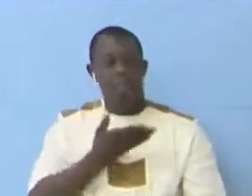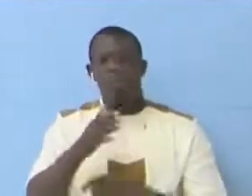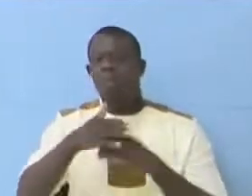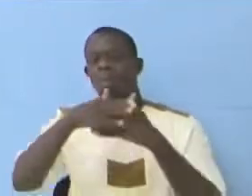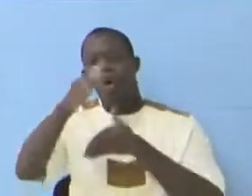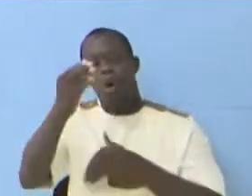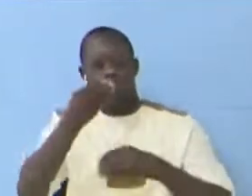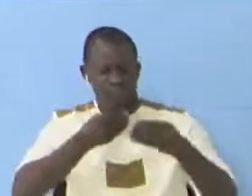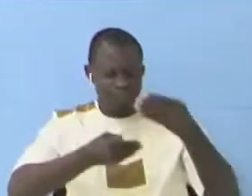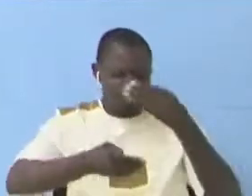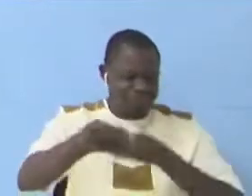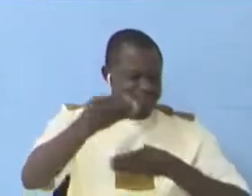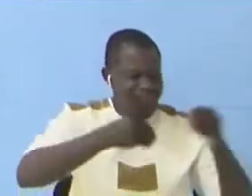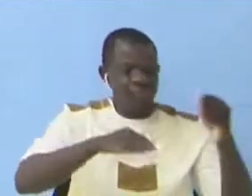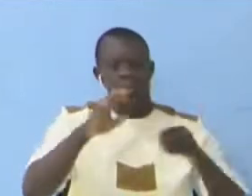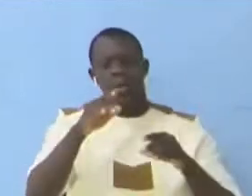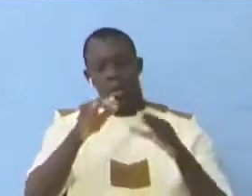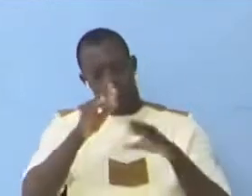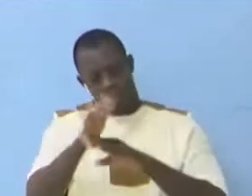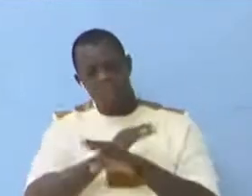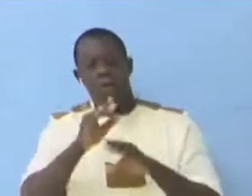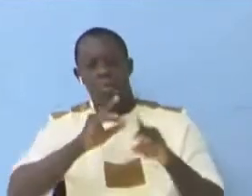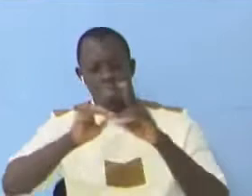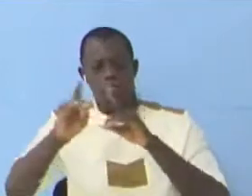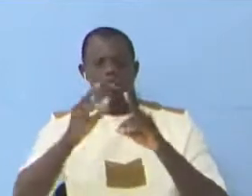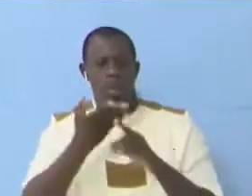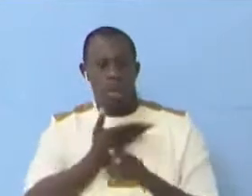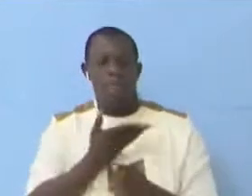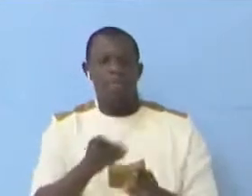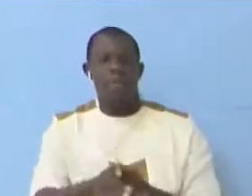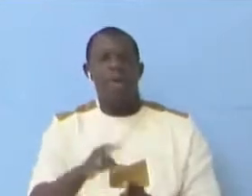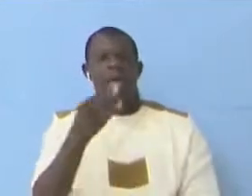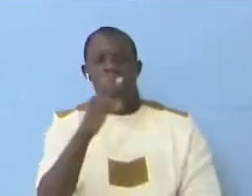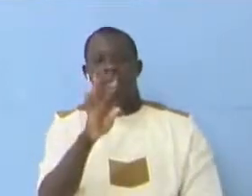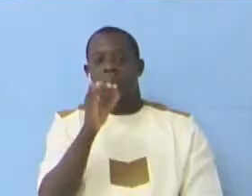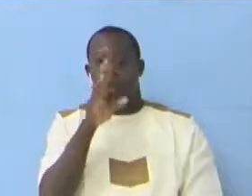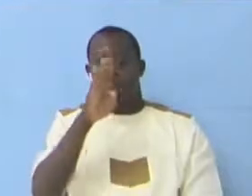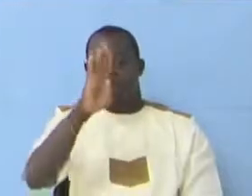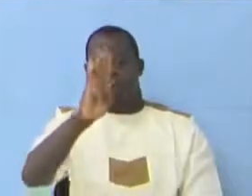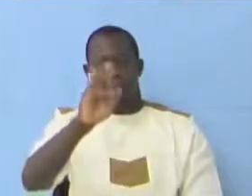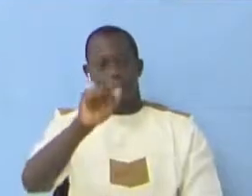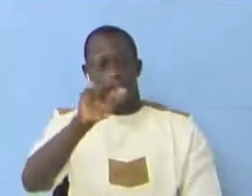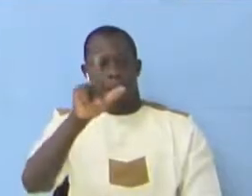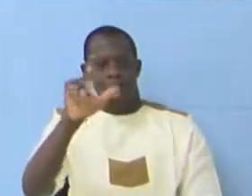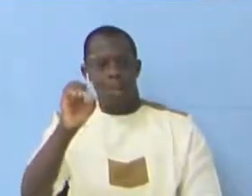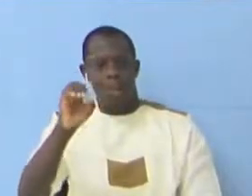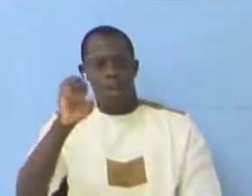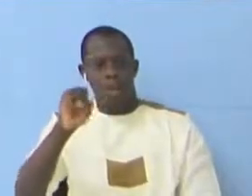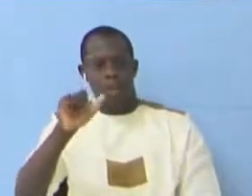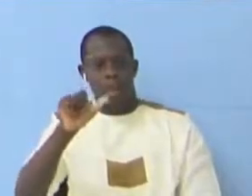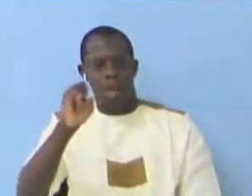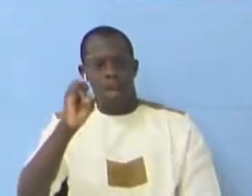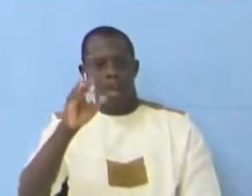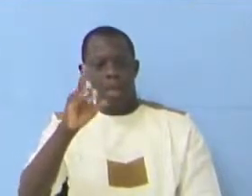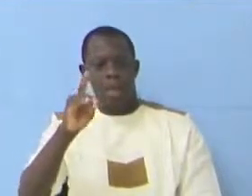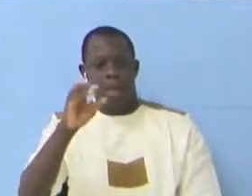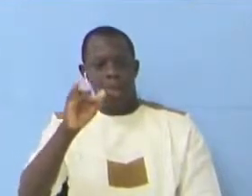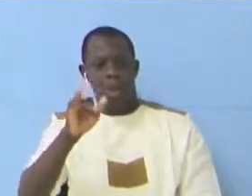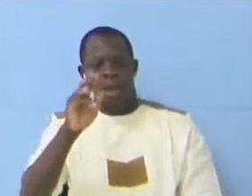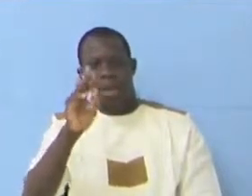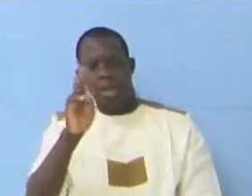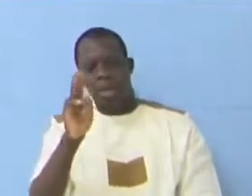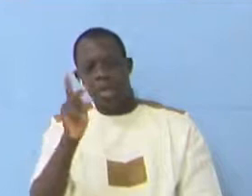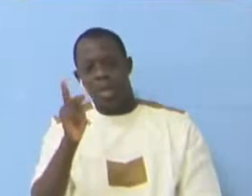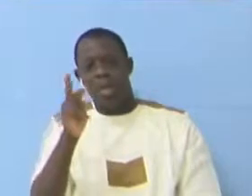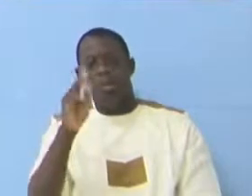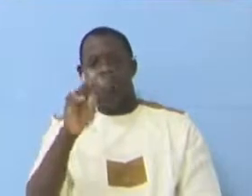him. moom nag am na yu bëri yoo xam ne ni jokkoo naa koog moom. By Balo Sedikan, you're referring to Balo Kante. Is it? Balo Kante.